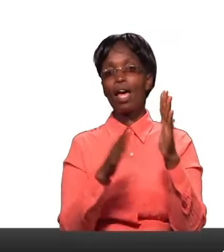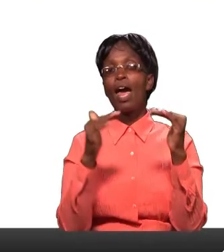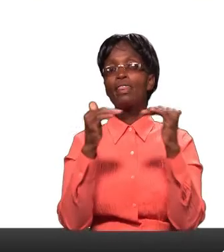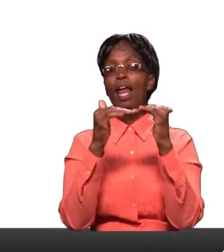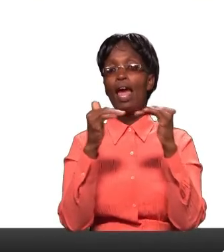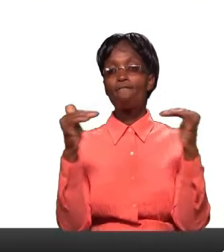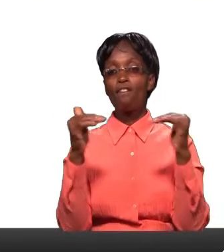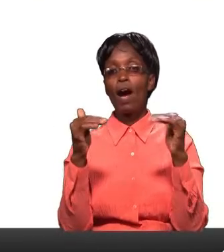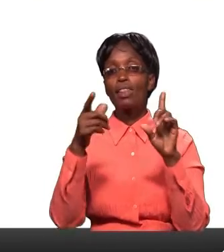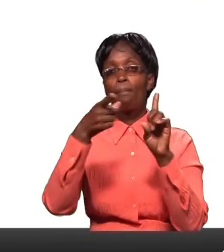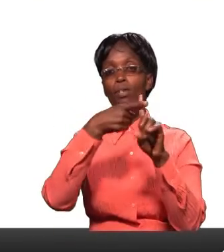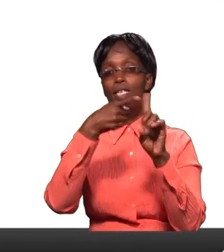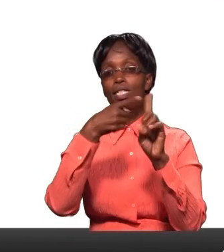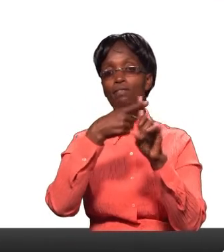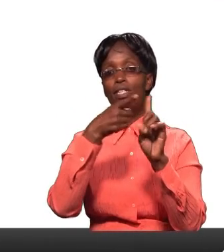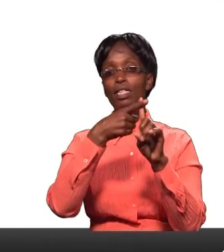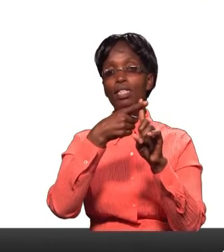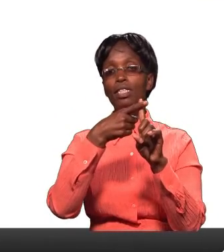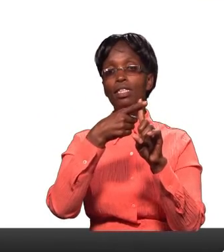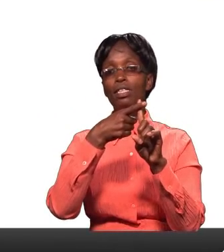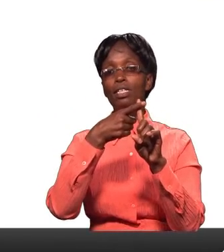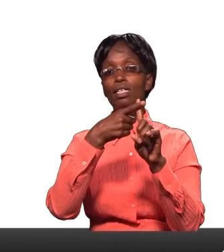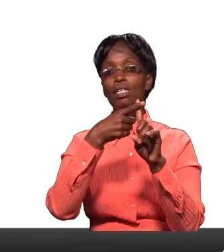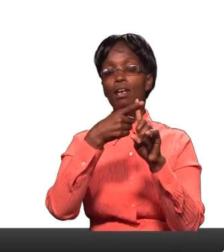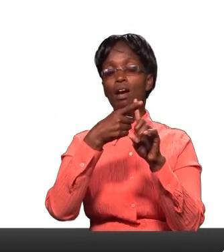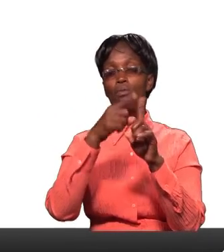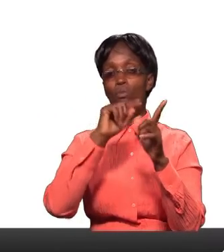infections and positivity rates go down.